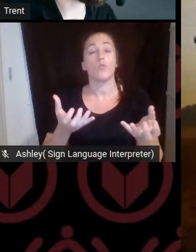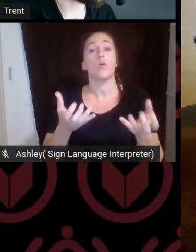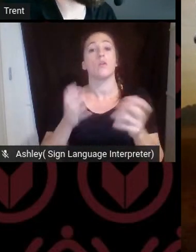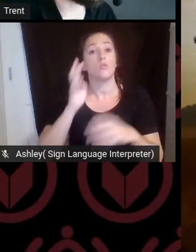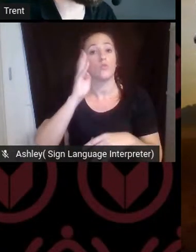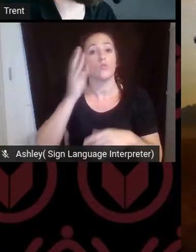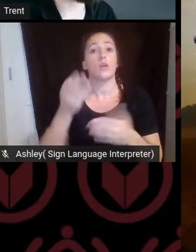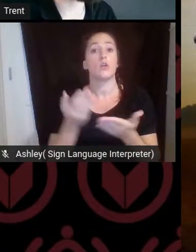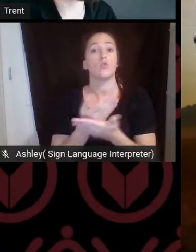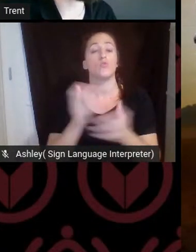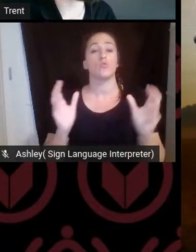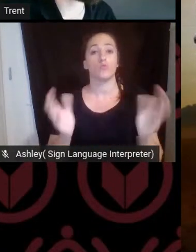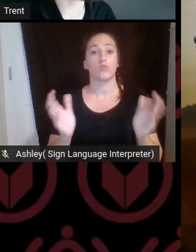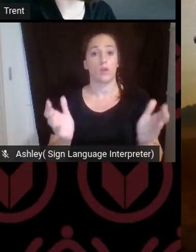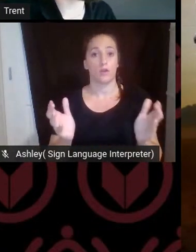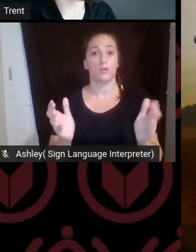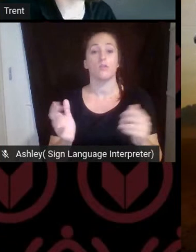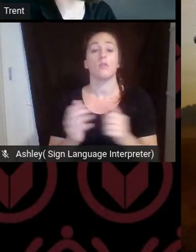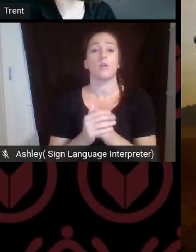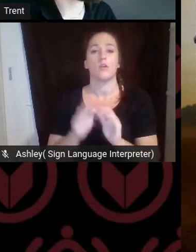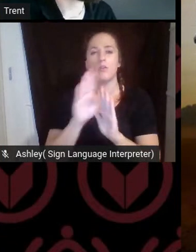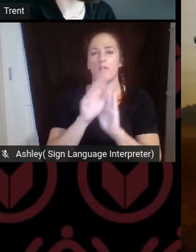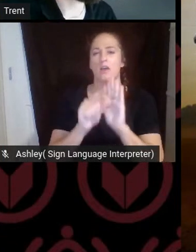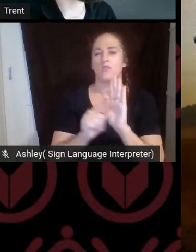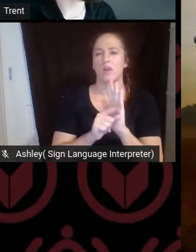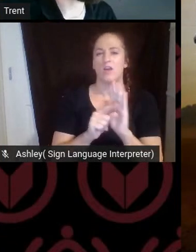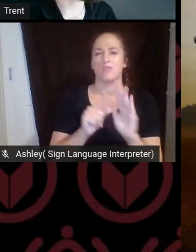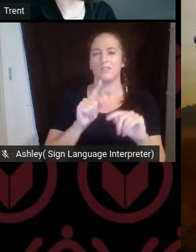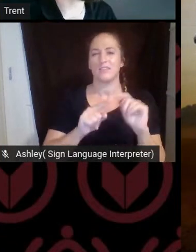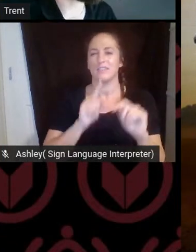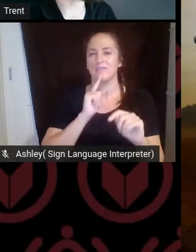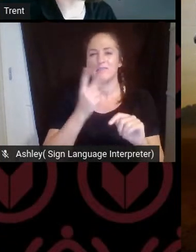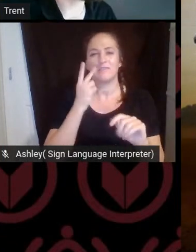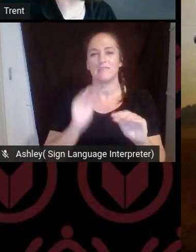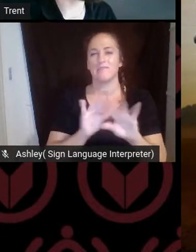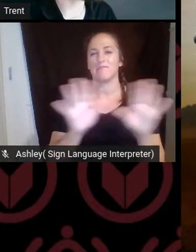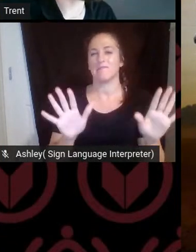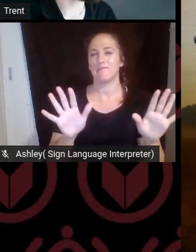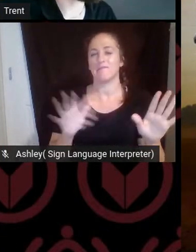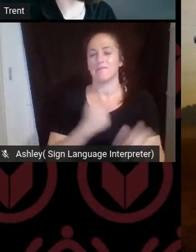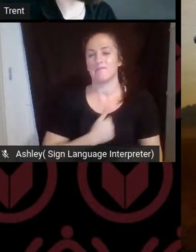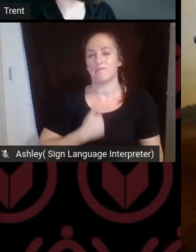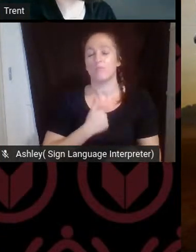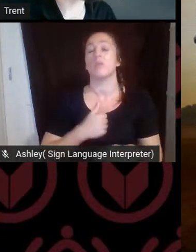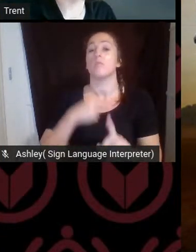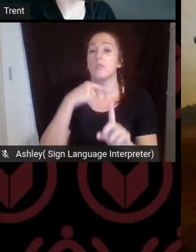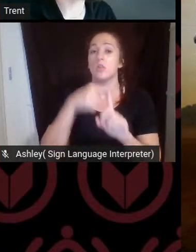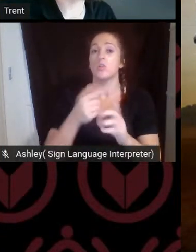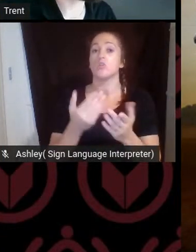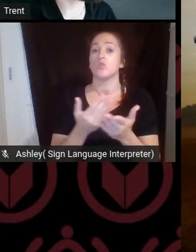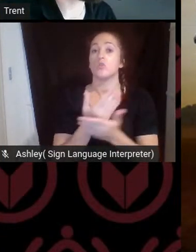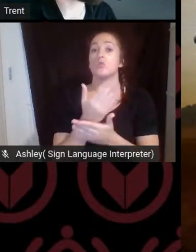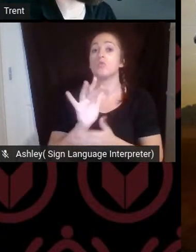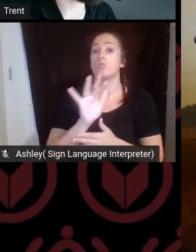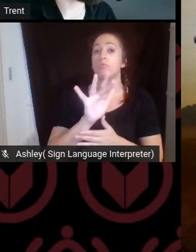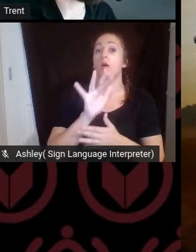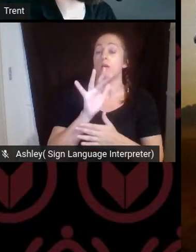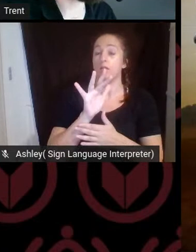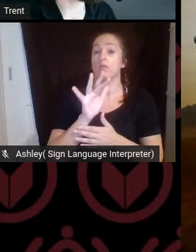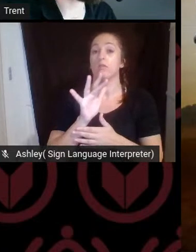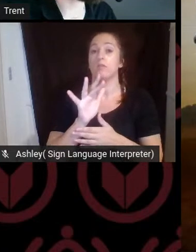plus button. It's kind of hard to see based on my background, but it's there. I can click that plus new button, and I can search people